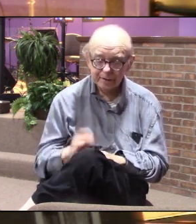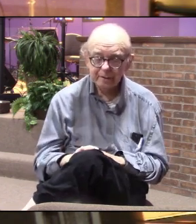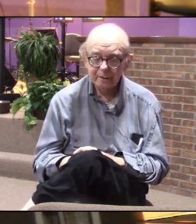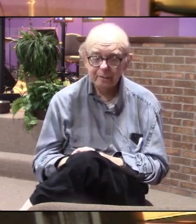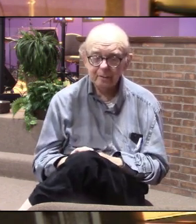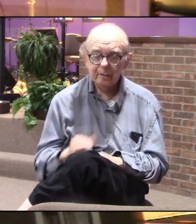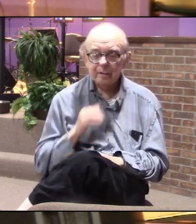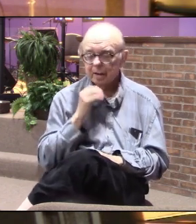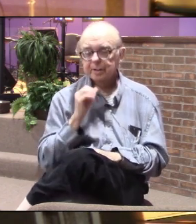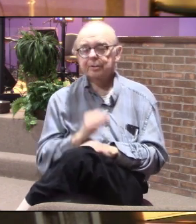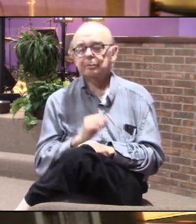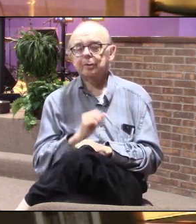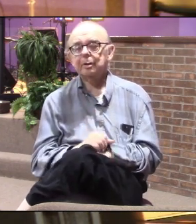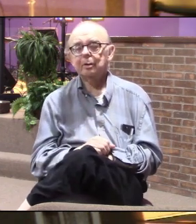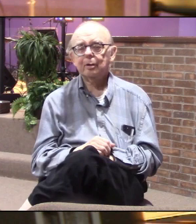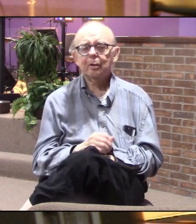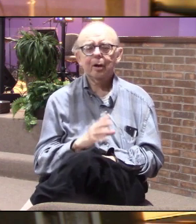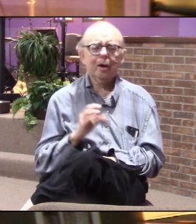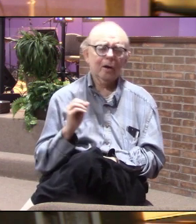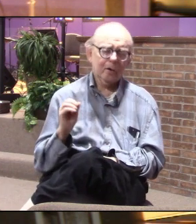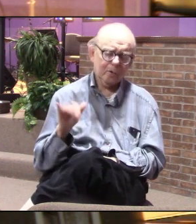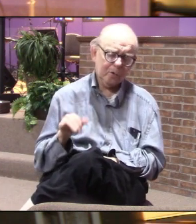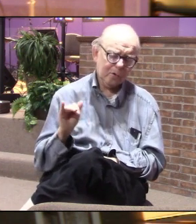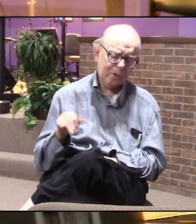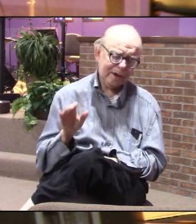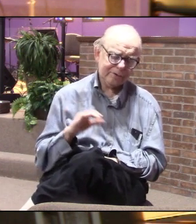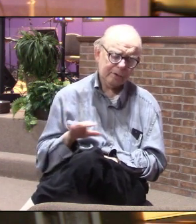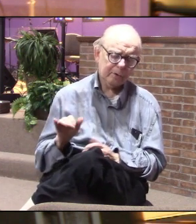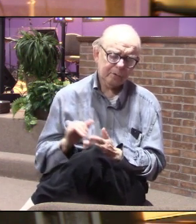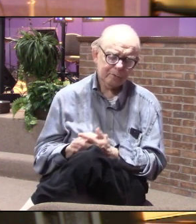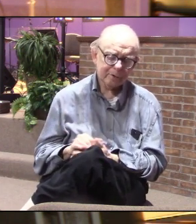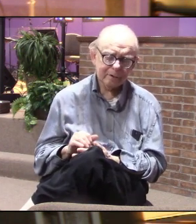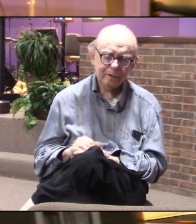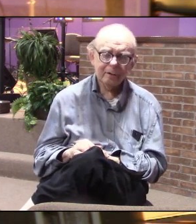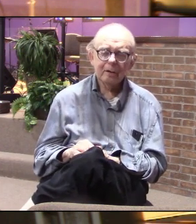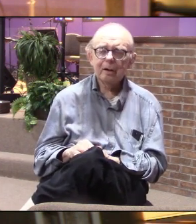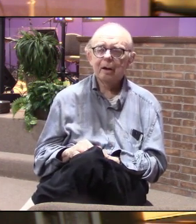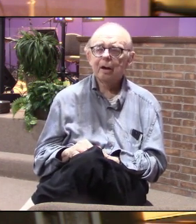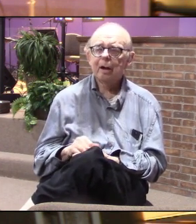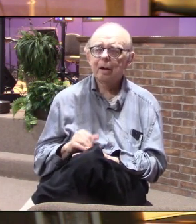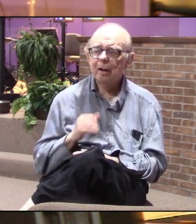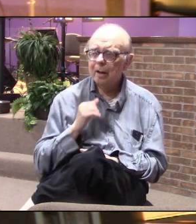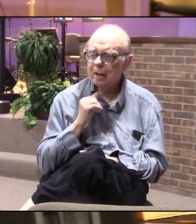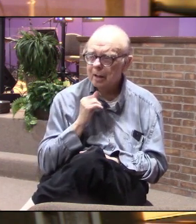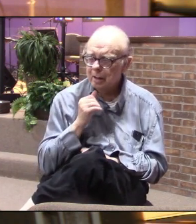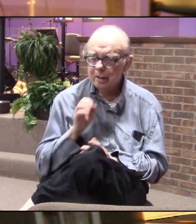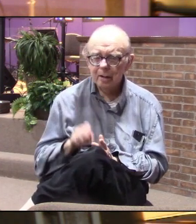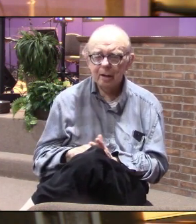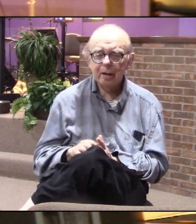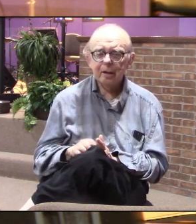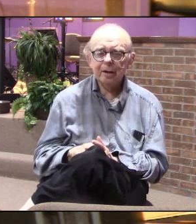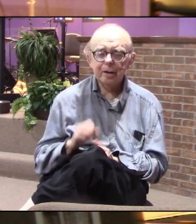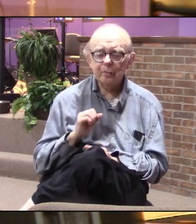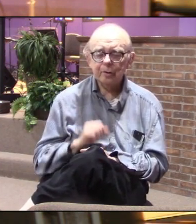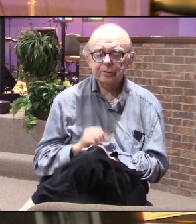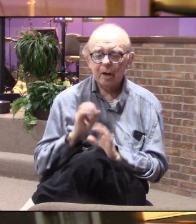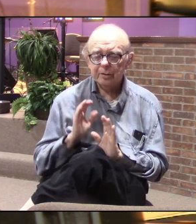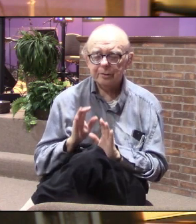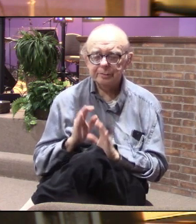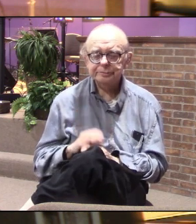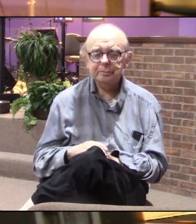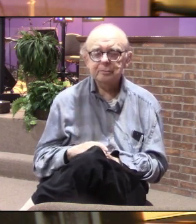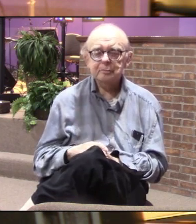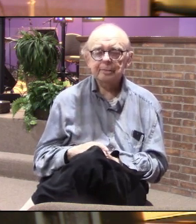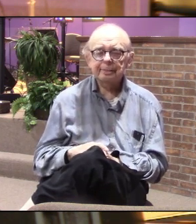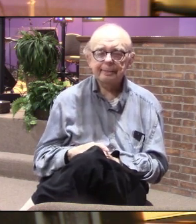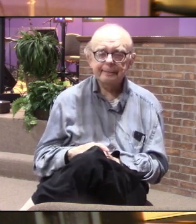That doesn't work. Oh, yes, it does. I'm a firm example of that one. It works real good.